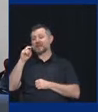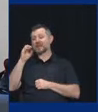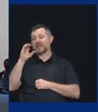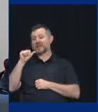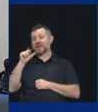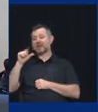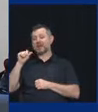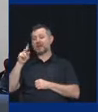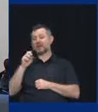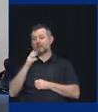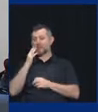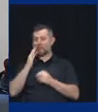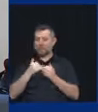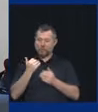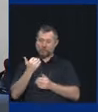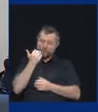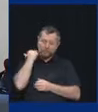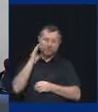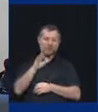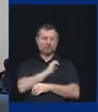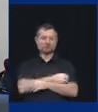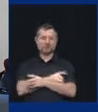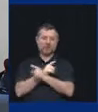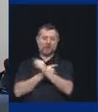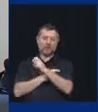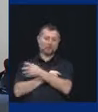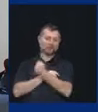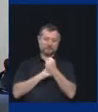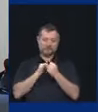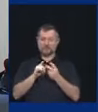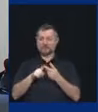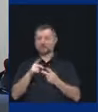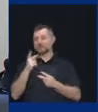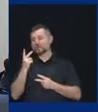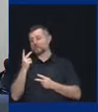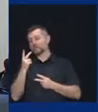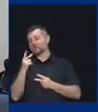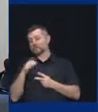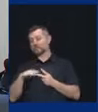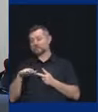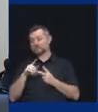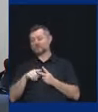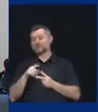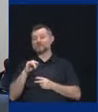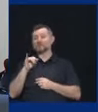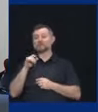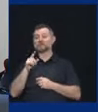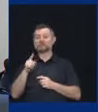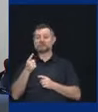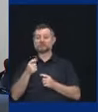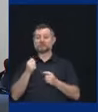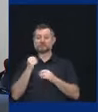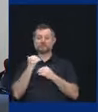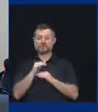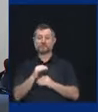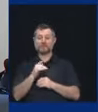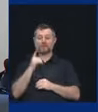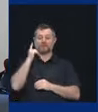basically stops it from increasing its power, all this for Bitcoin mining, right? And the other